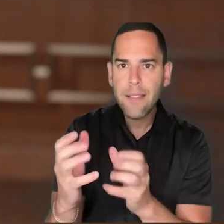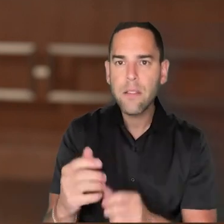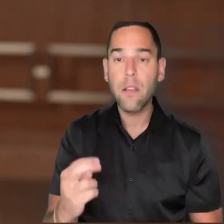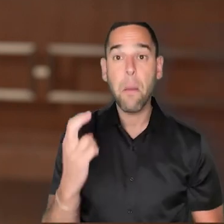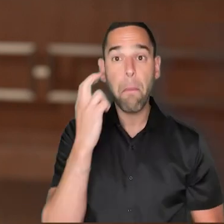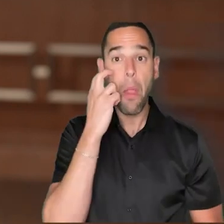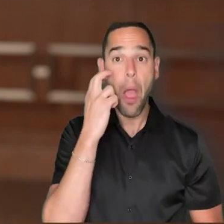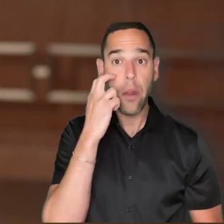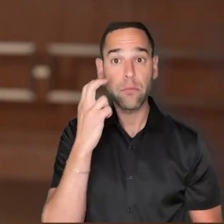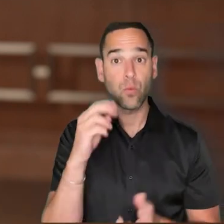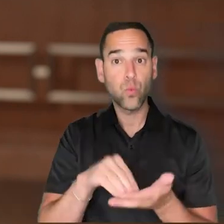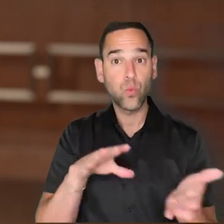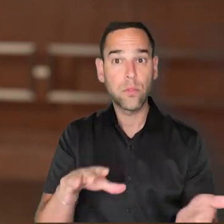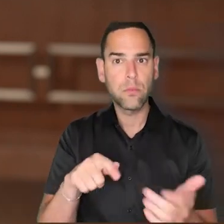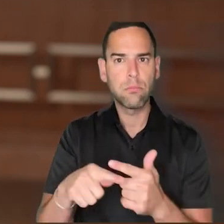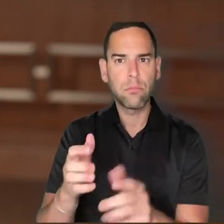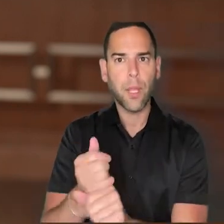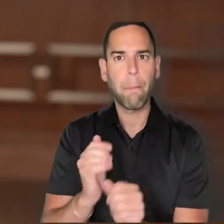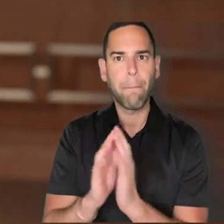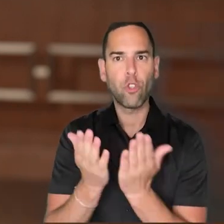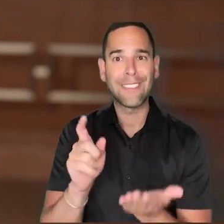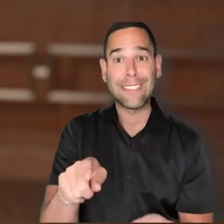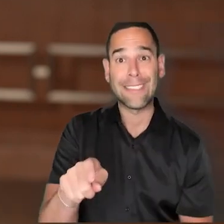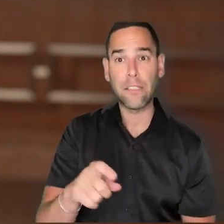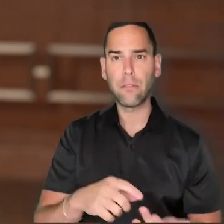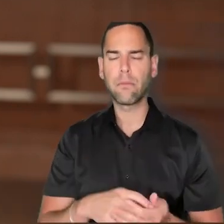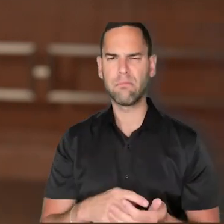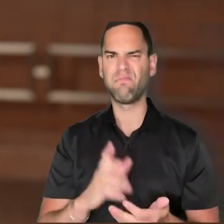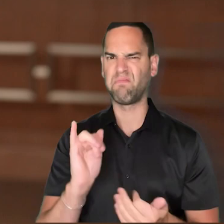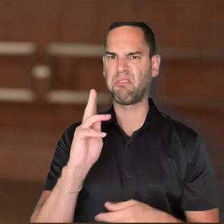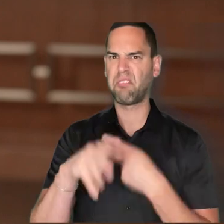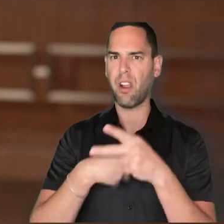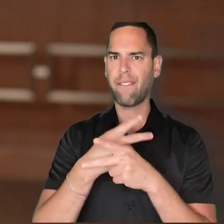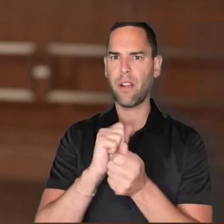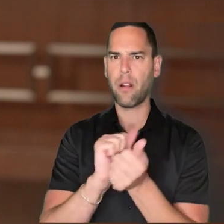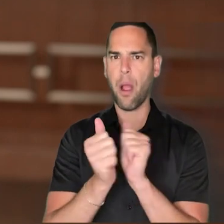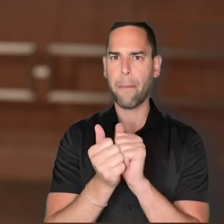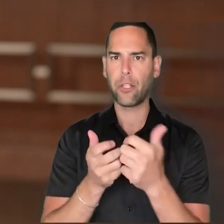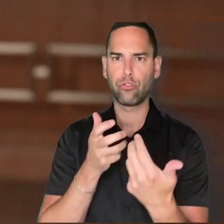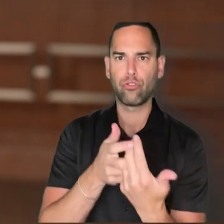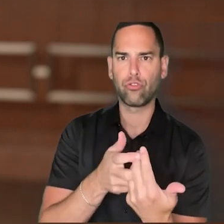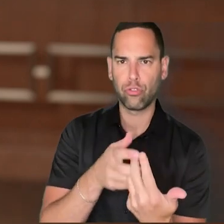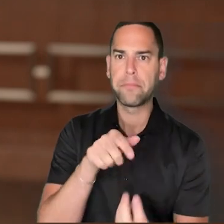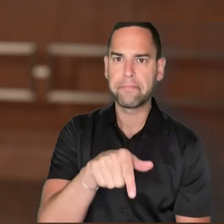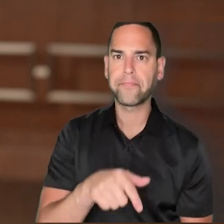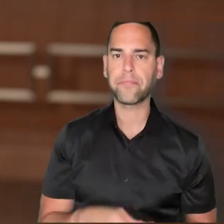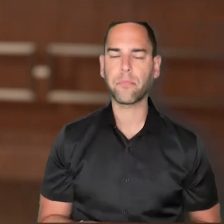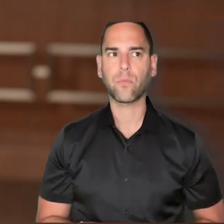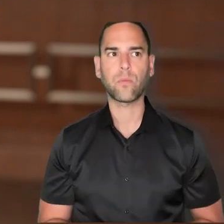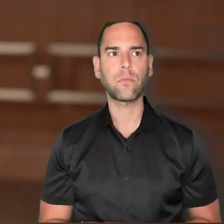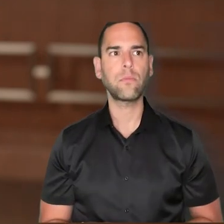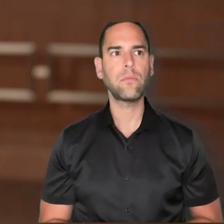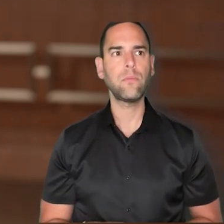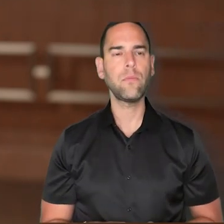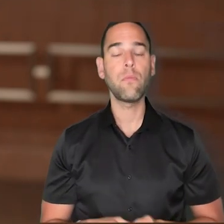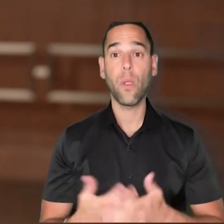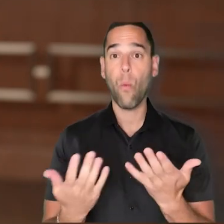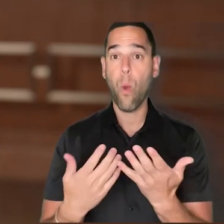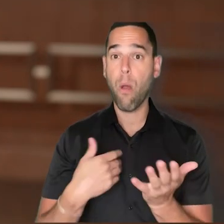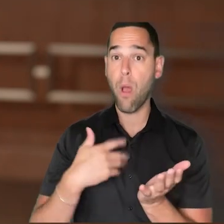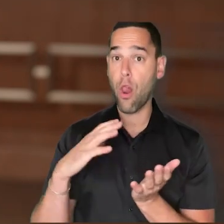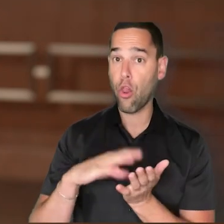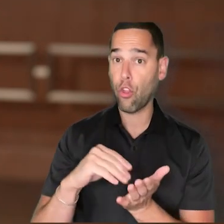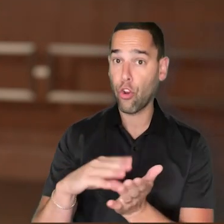helping blind students get the books they needed, you know, helping with those kinds of accommodations.